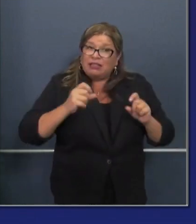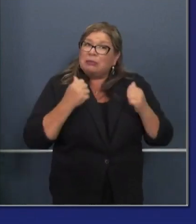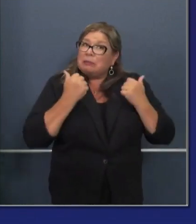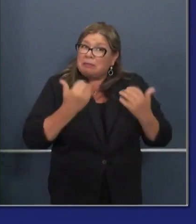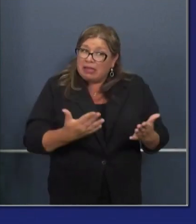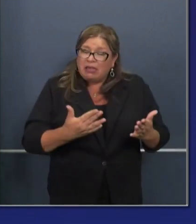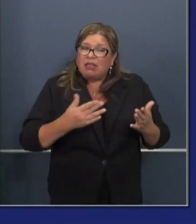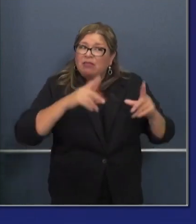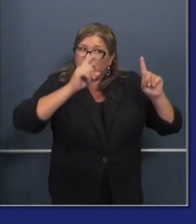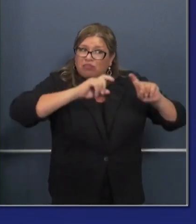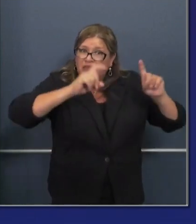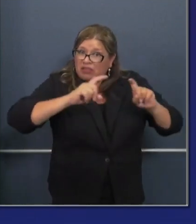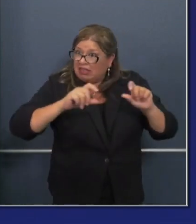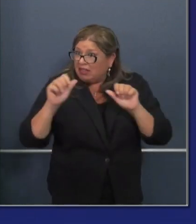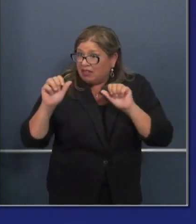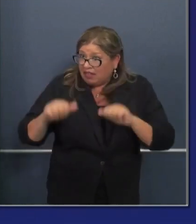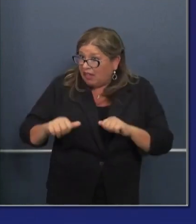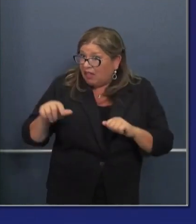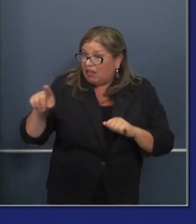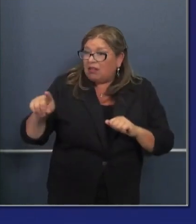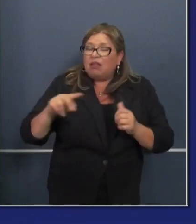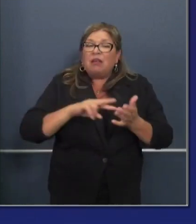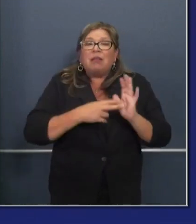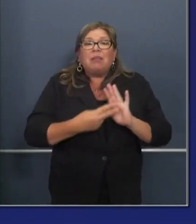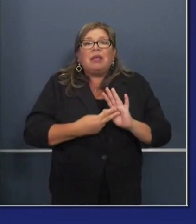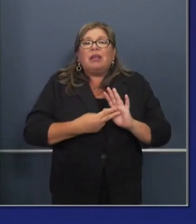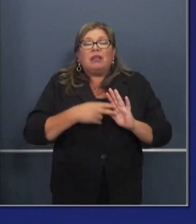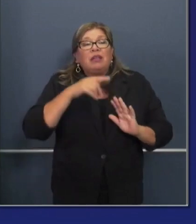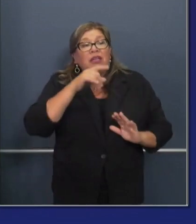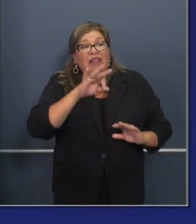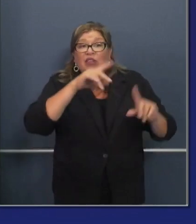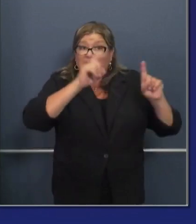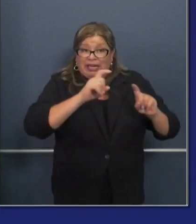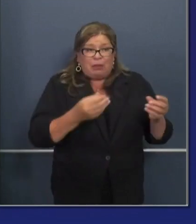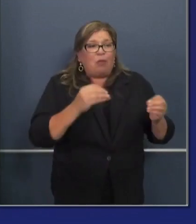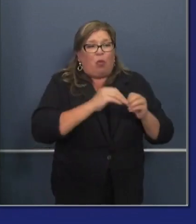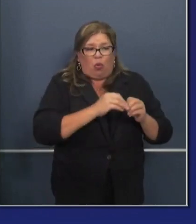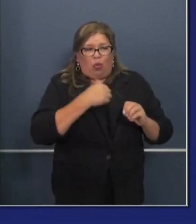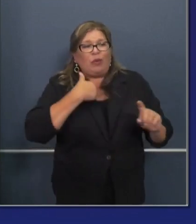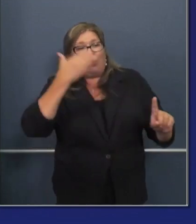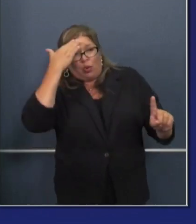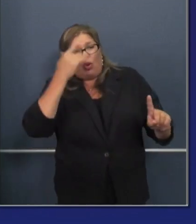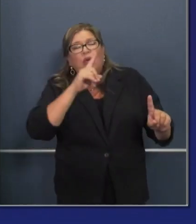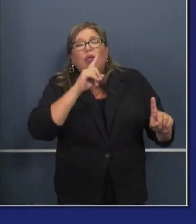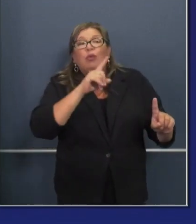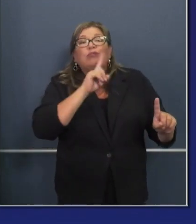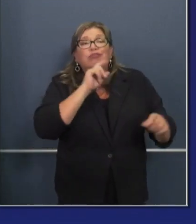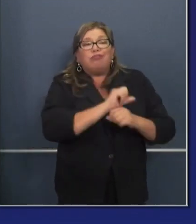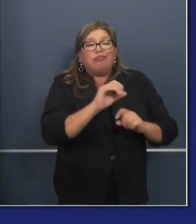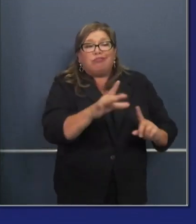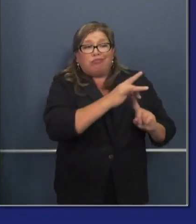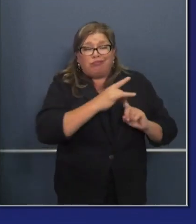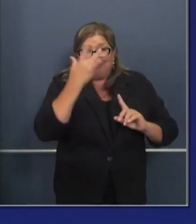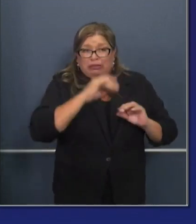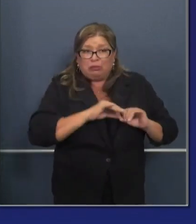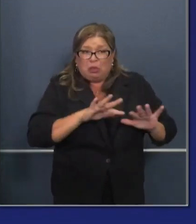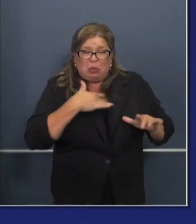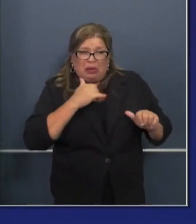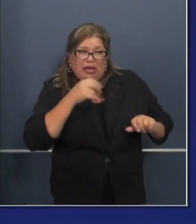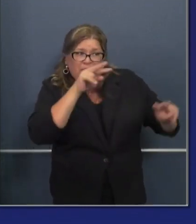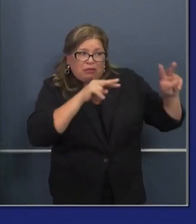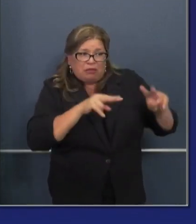feel comfortable with our ability to pick up positives when we have to and be